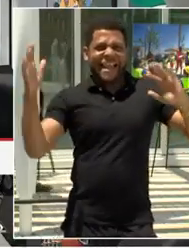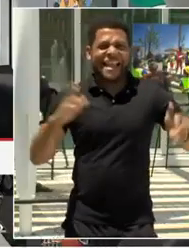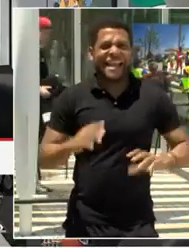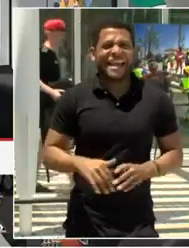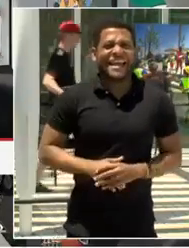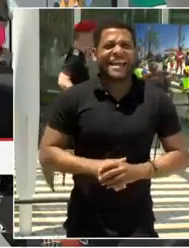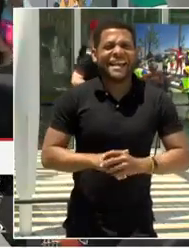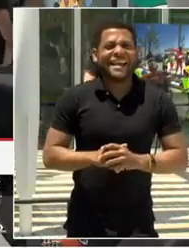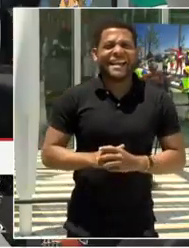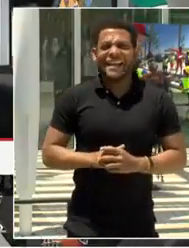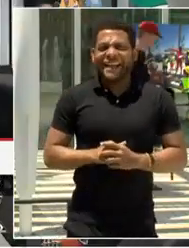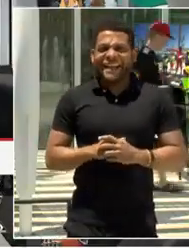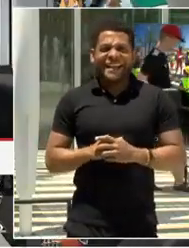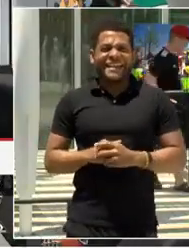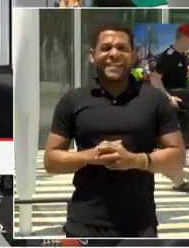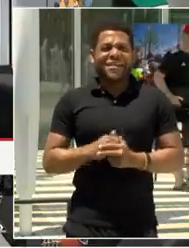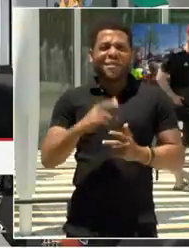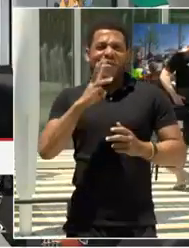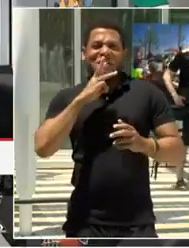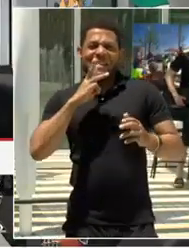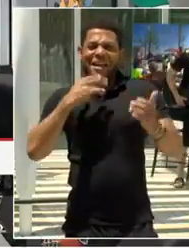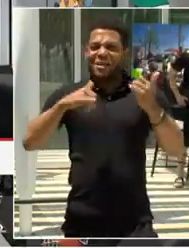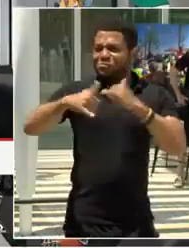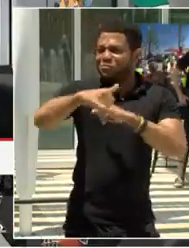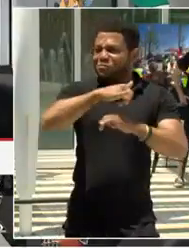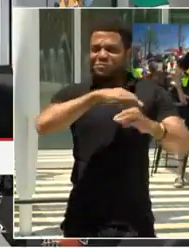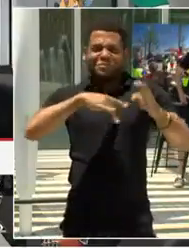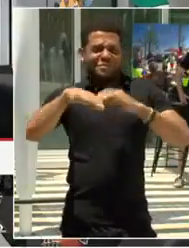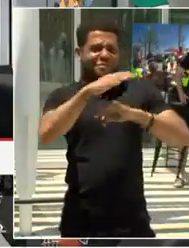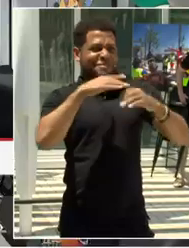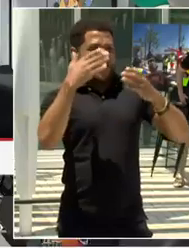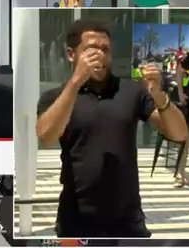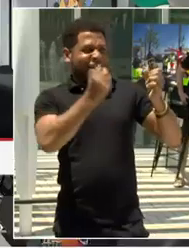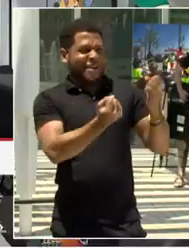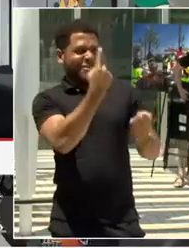The splash parks are now on.